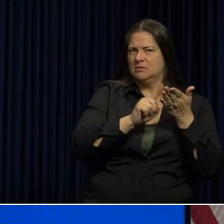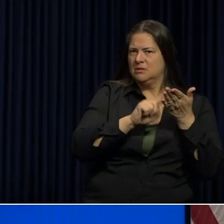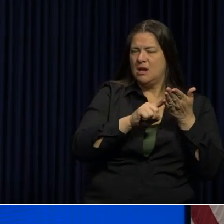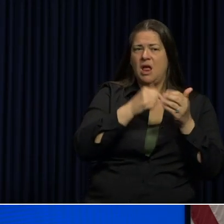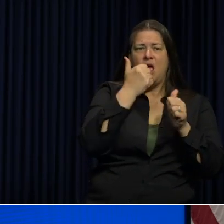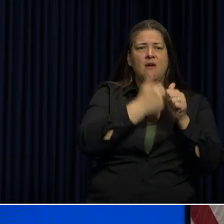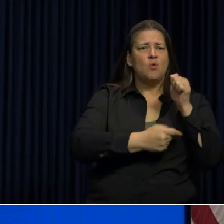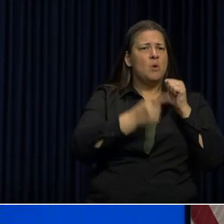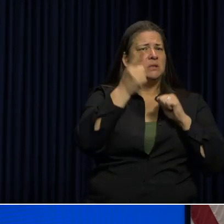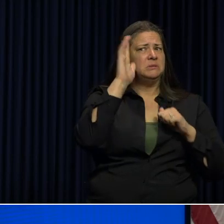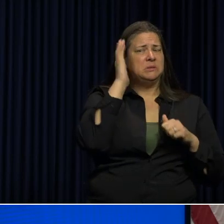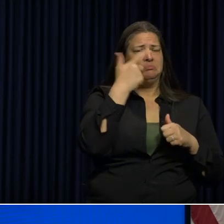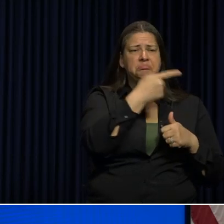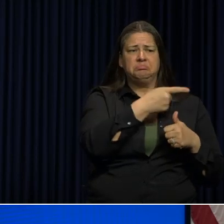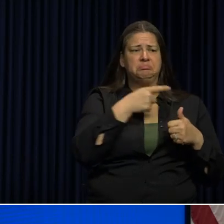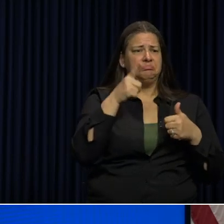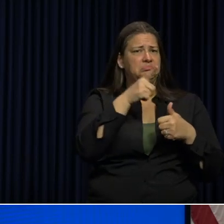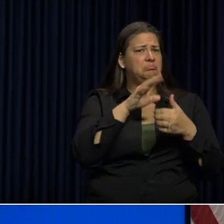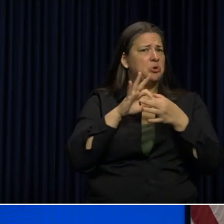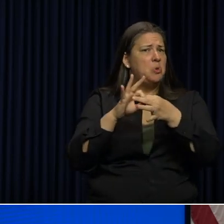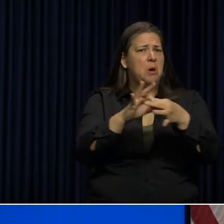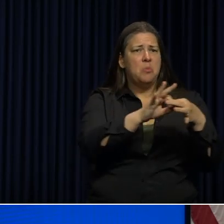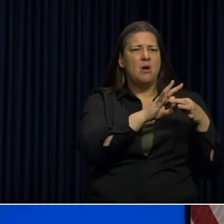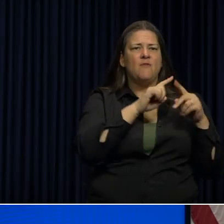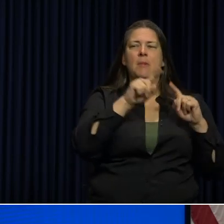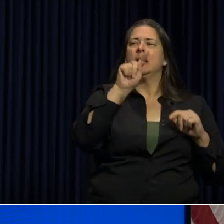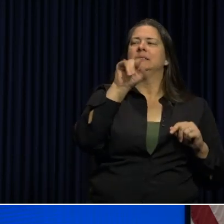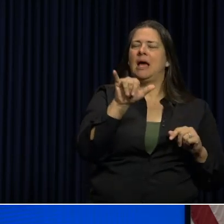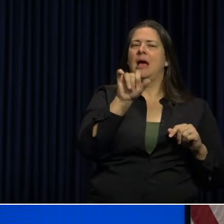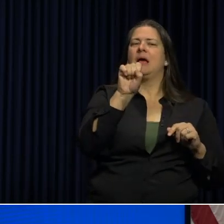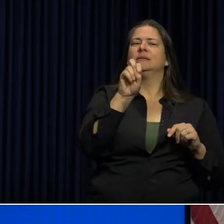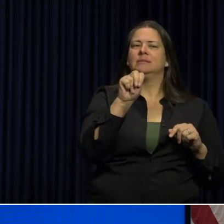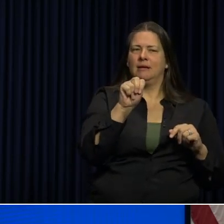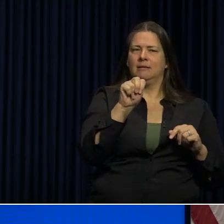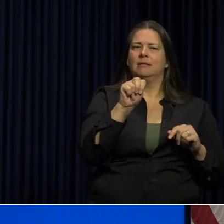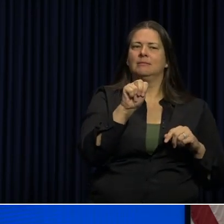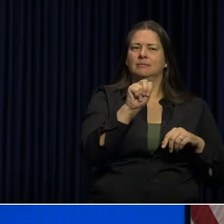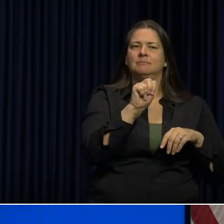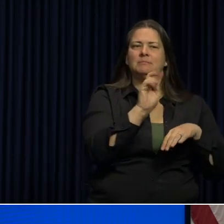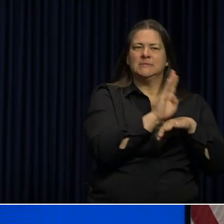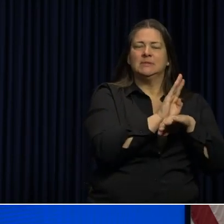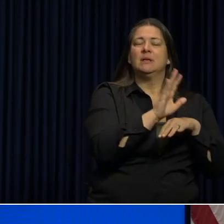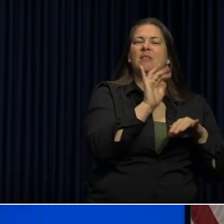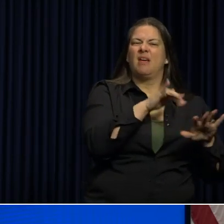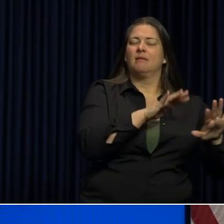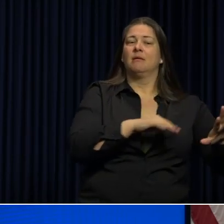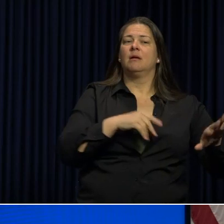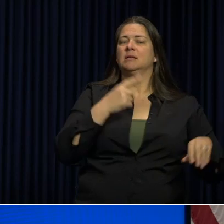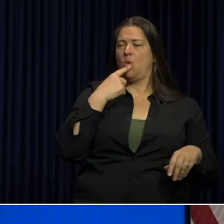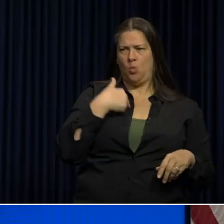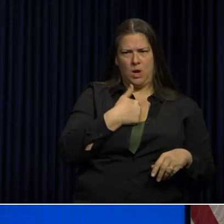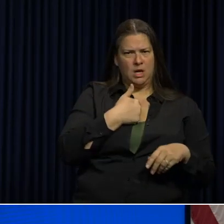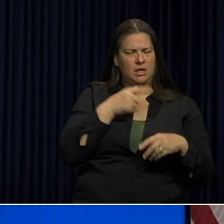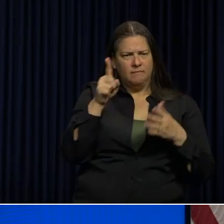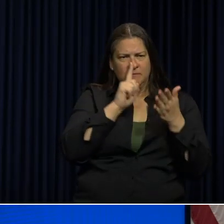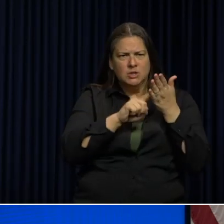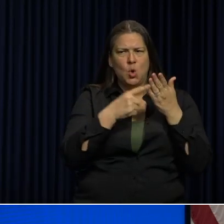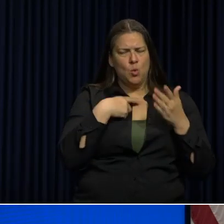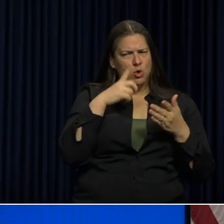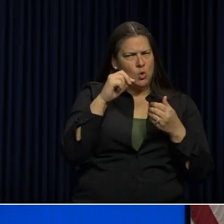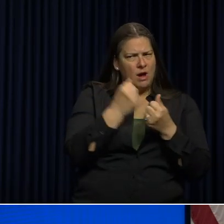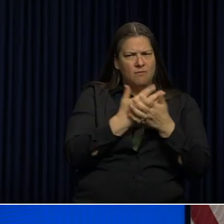cooperating. I've not heard back officially from Tyson, but they, in a statement, did say we're doing what we're supposed to be doing. Are